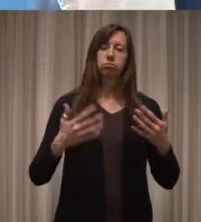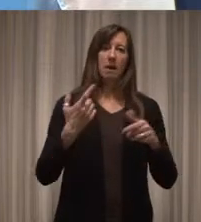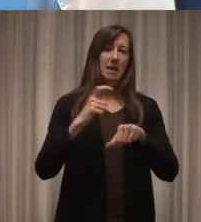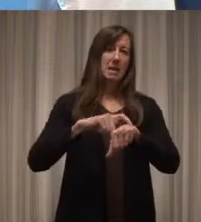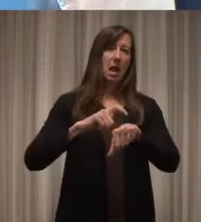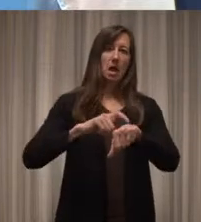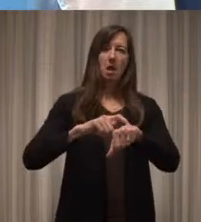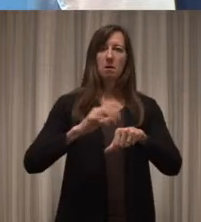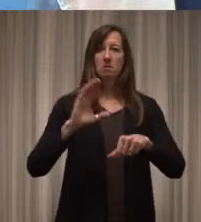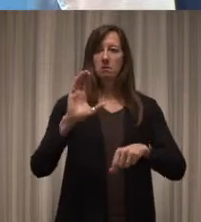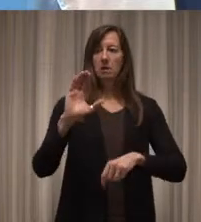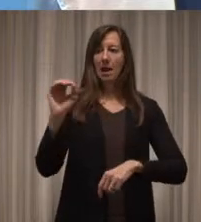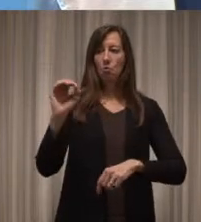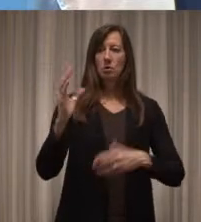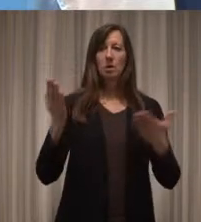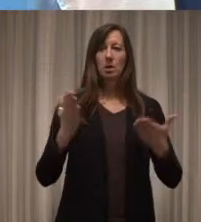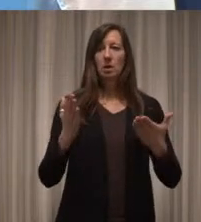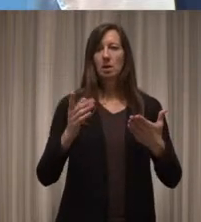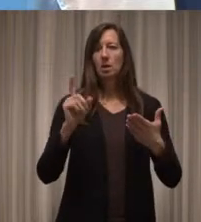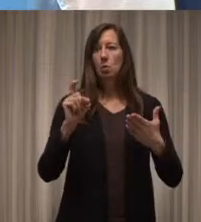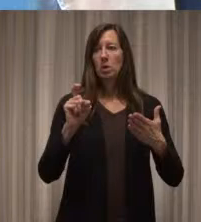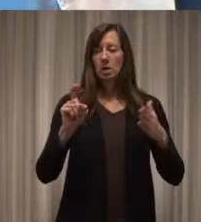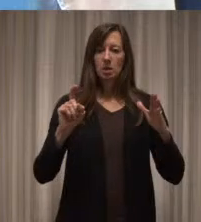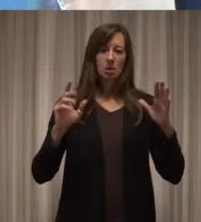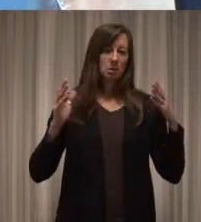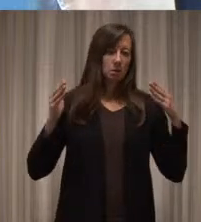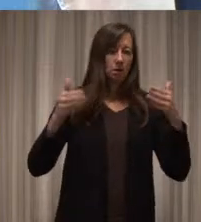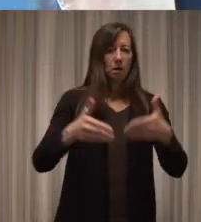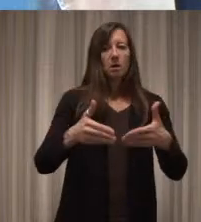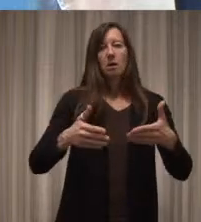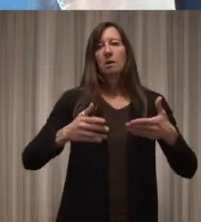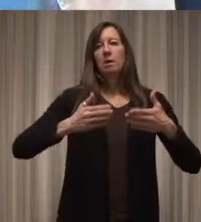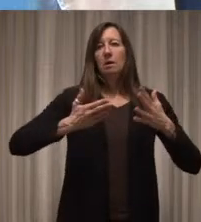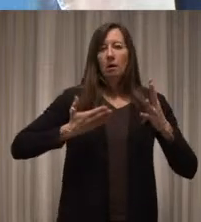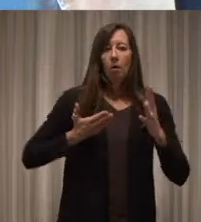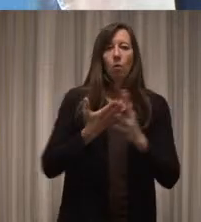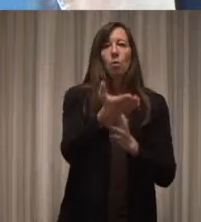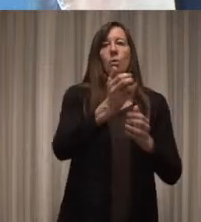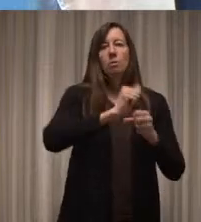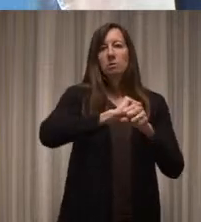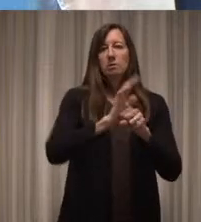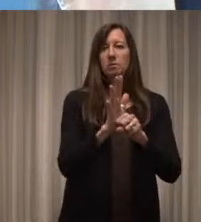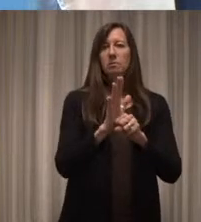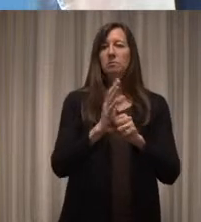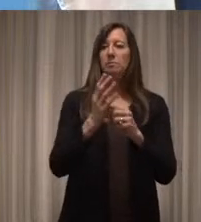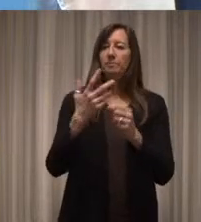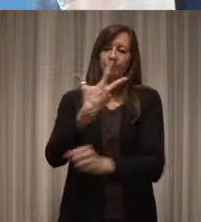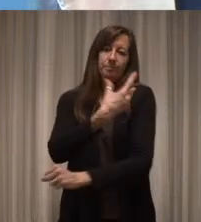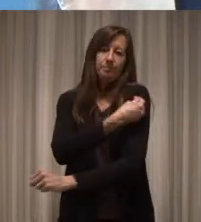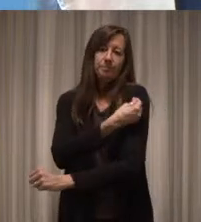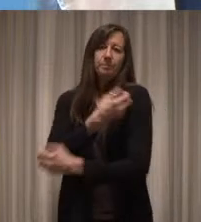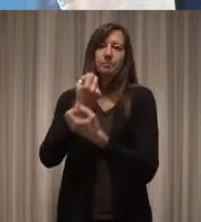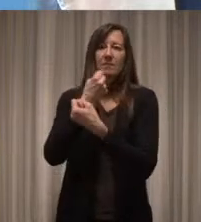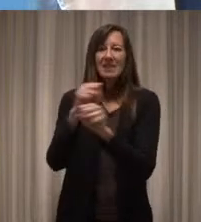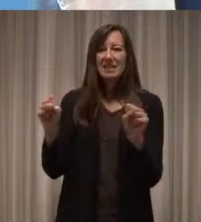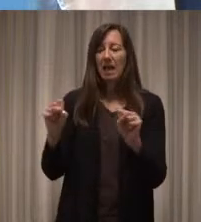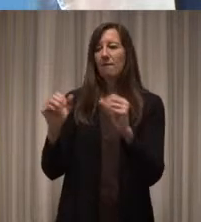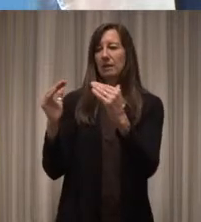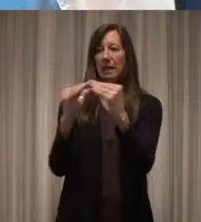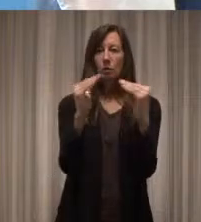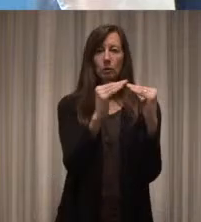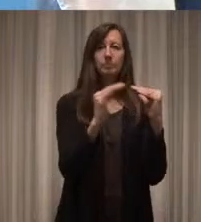need to focus on getting through COVID and getting vaccines out safely, quickly, equitably, but where we have to have a